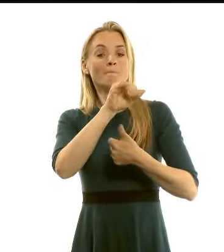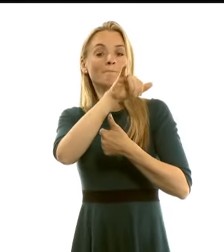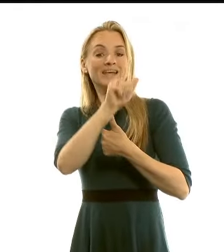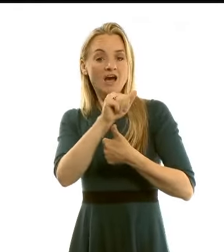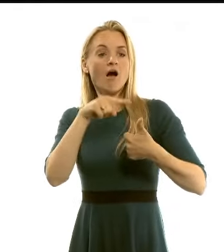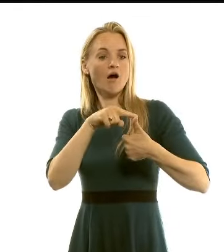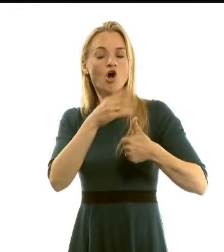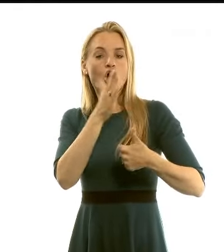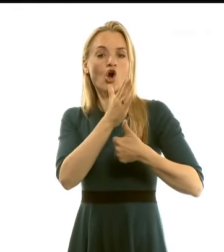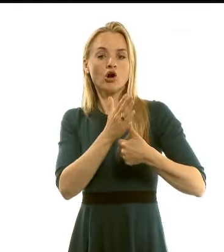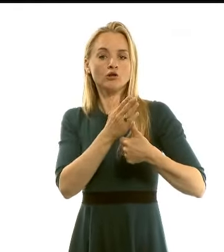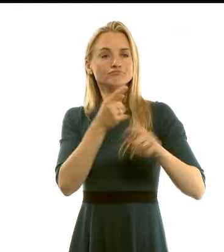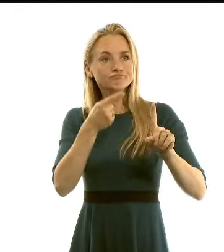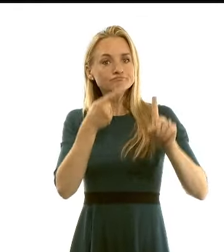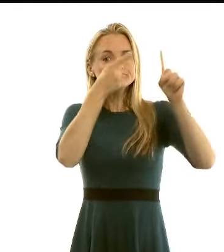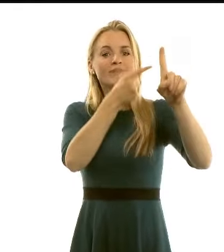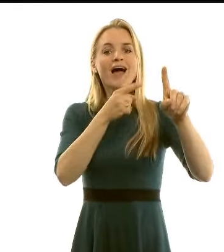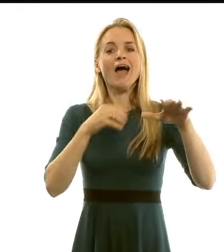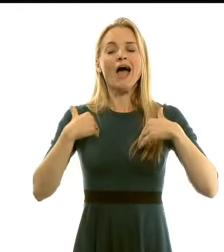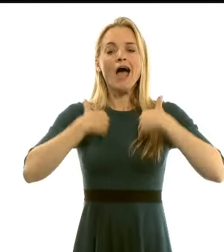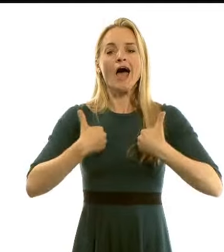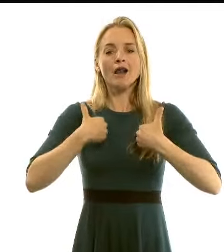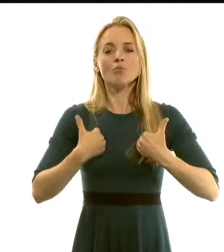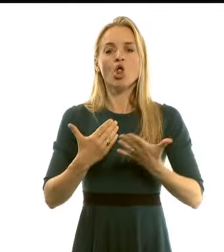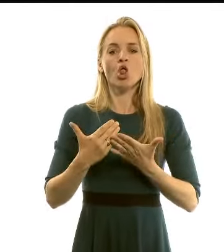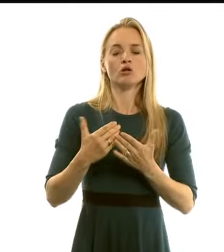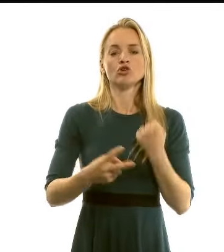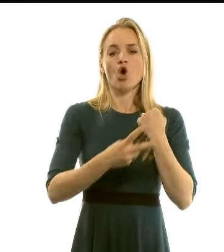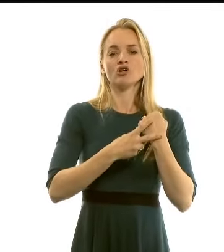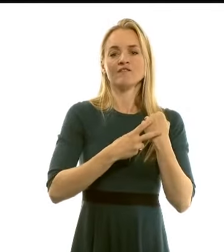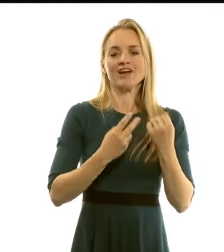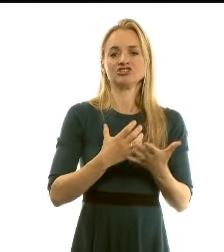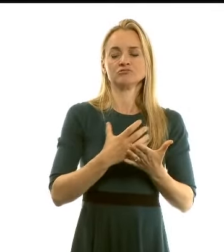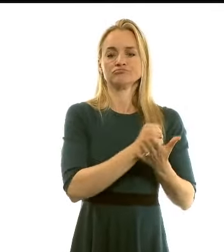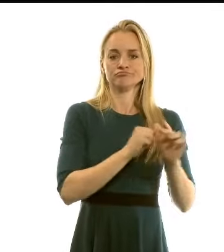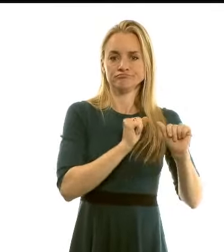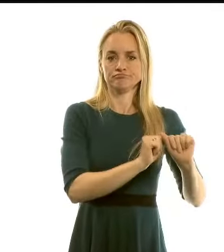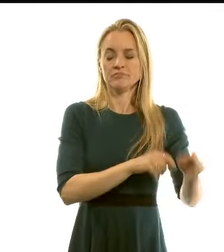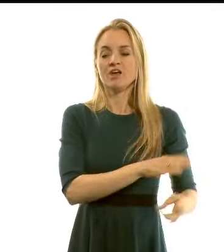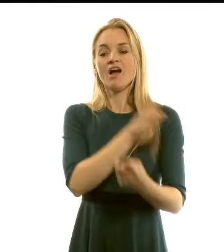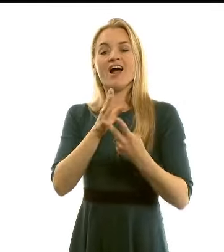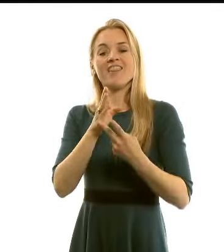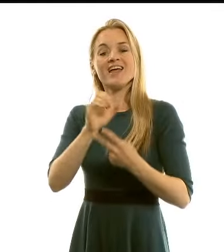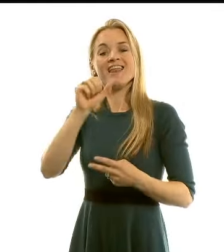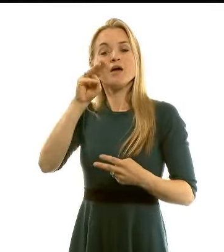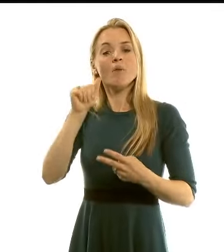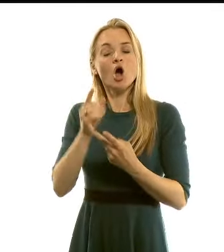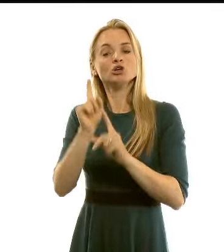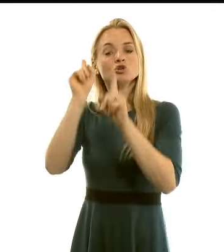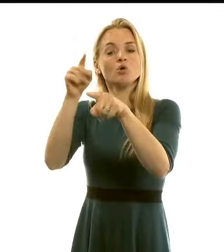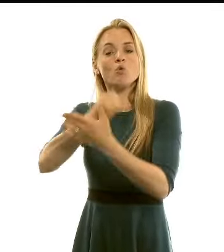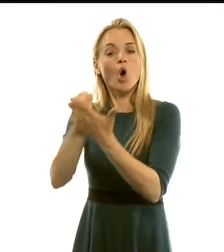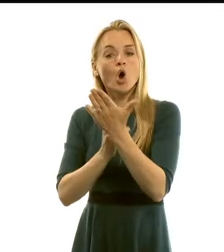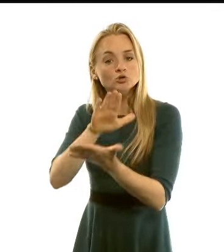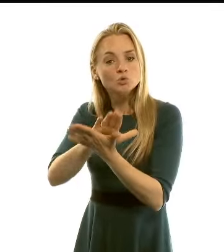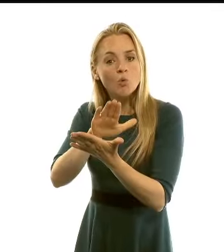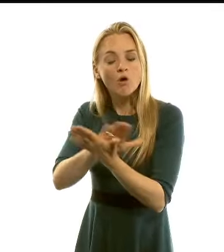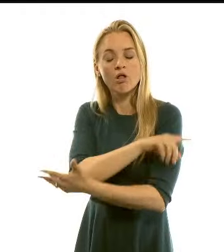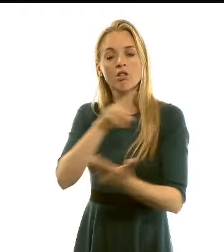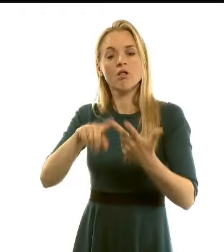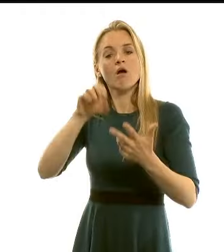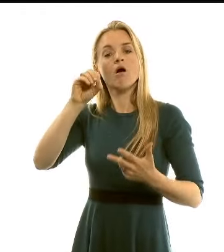character. Giraffe. Then we have Emma. She's at the art school. In the front, we have Stephanie on this amazing sailing adventure around the world. Then we have